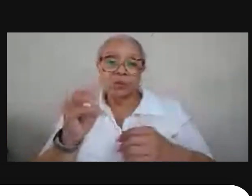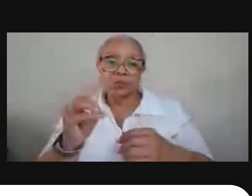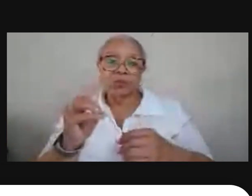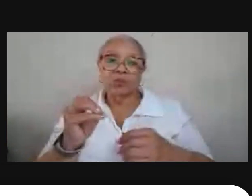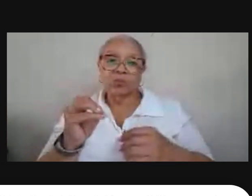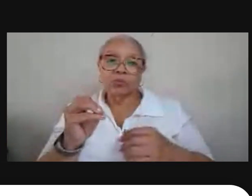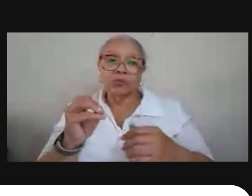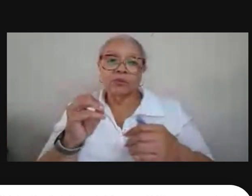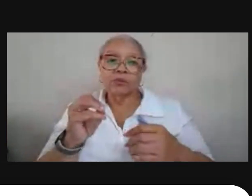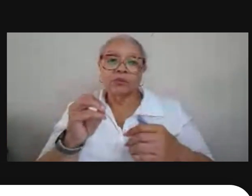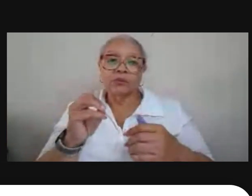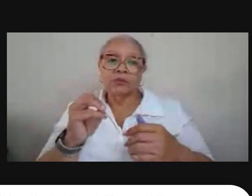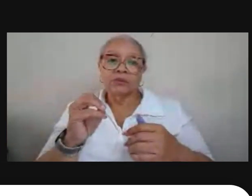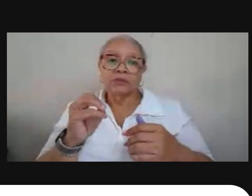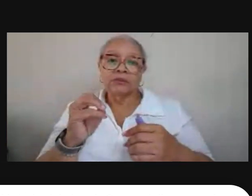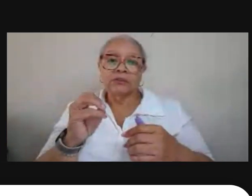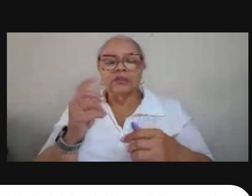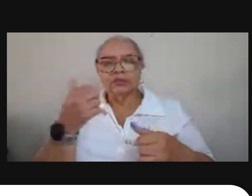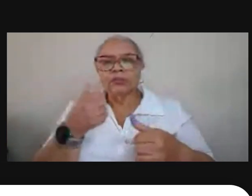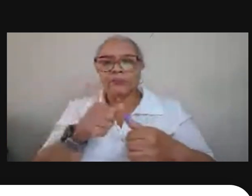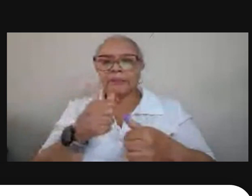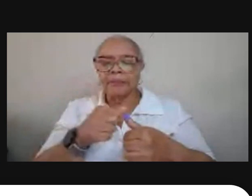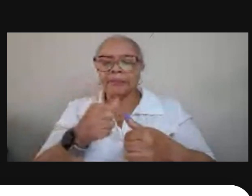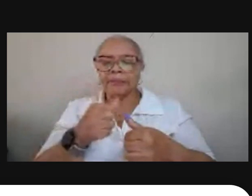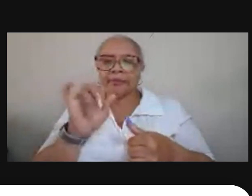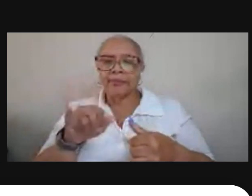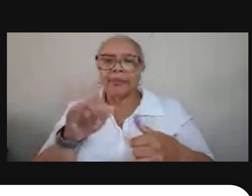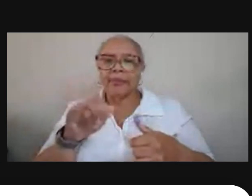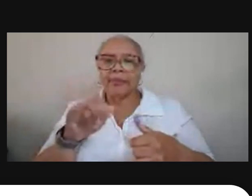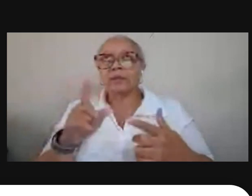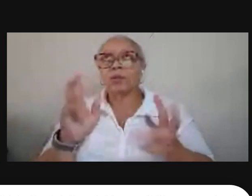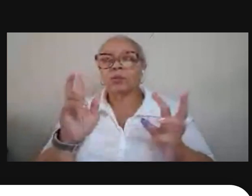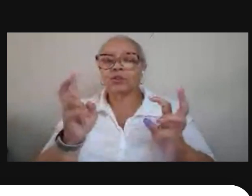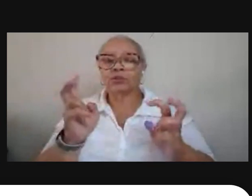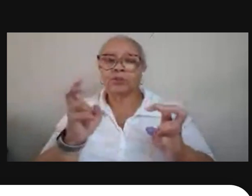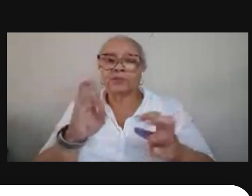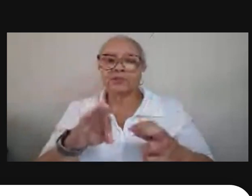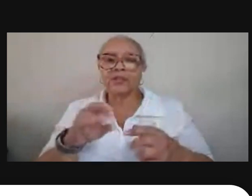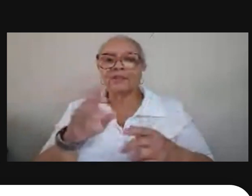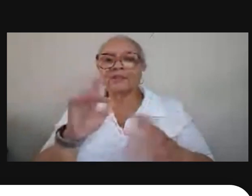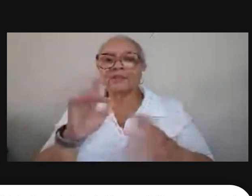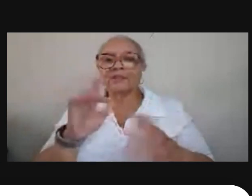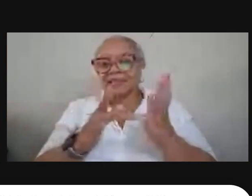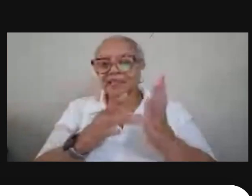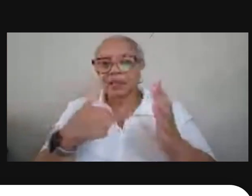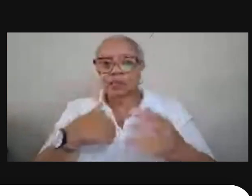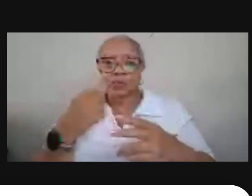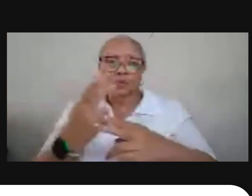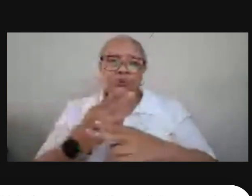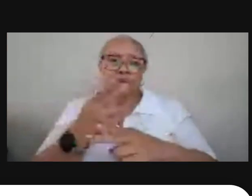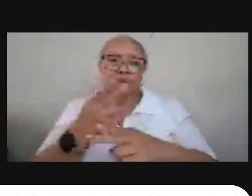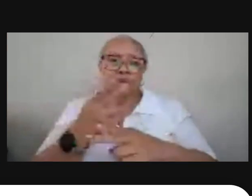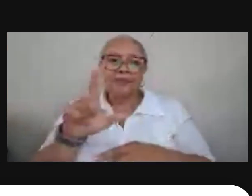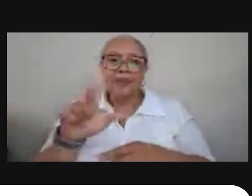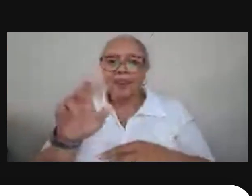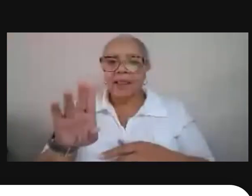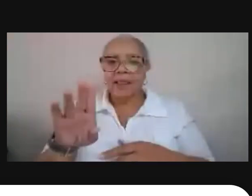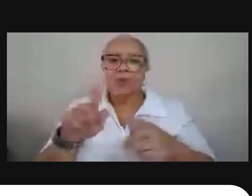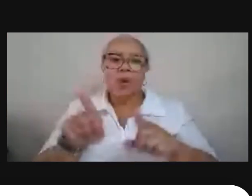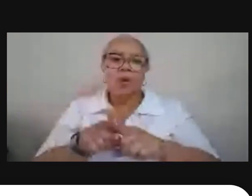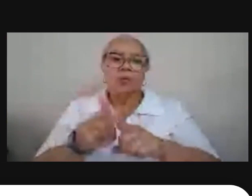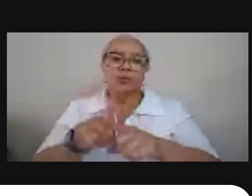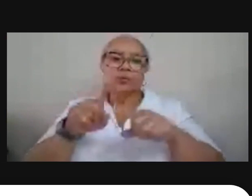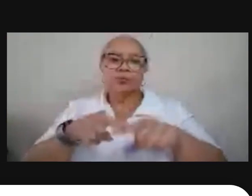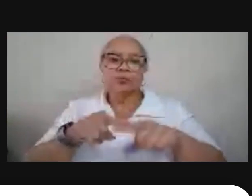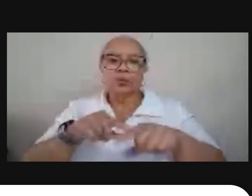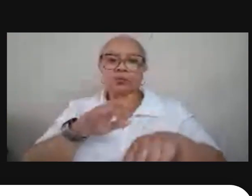Just keeping that in mind. So in terms of techniques that we use in the lab, we also rely on omics